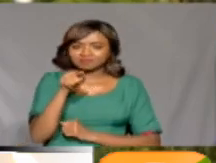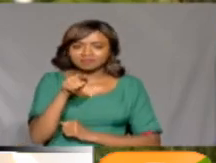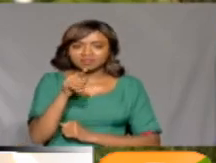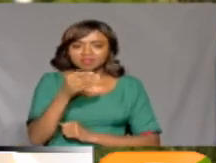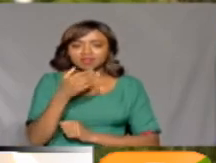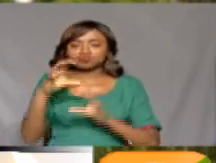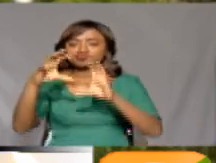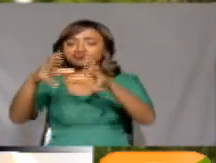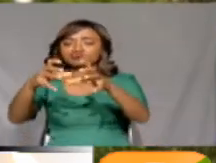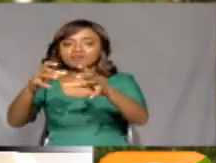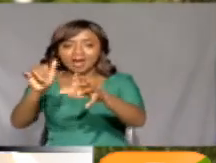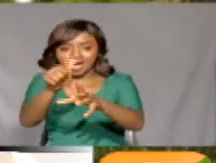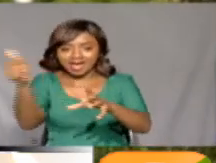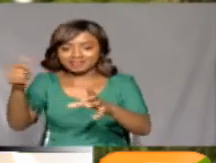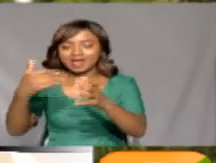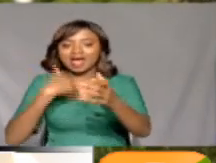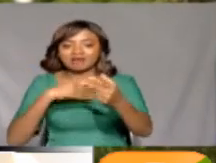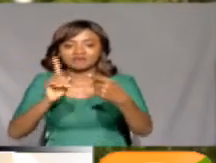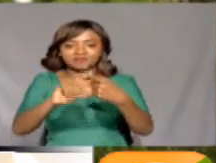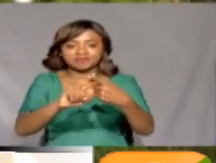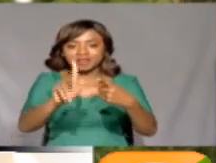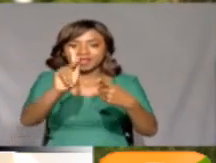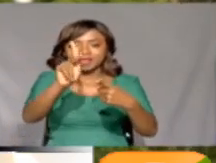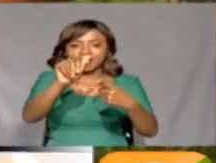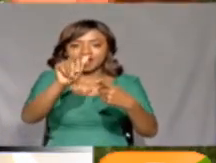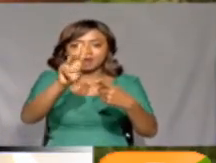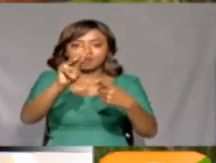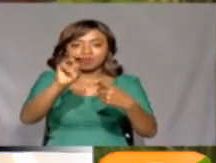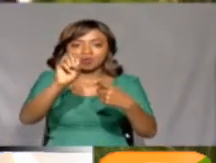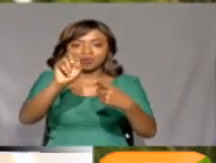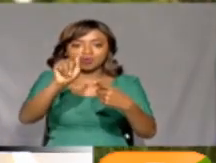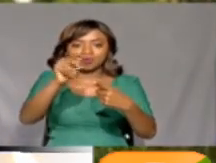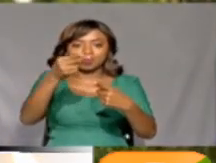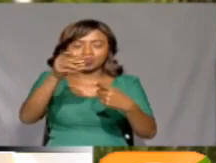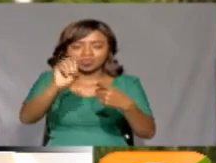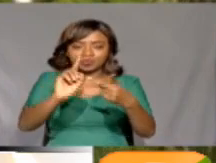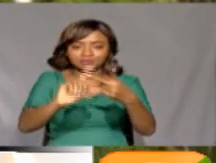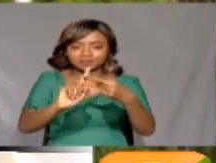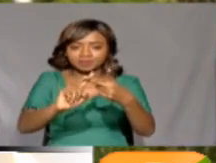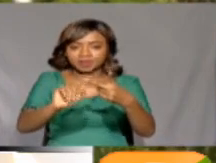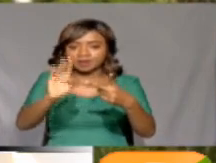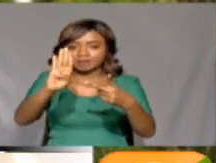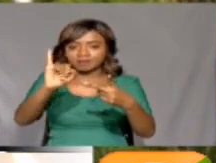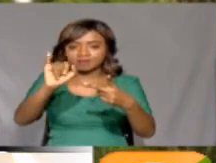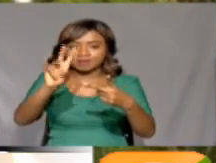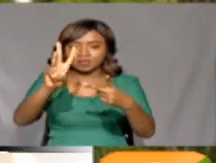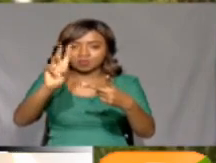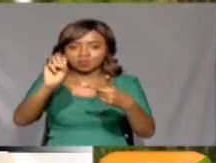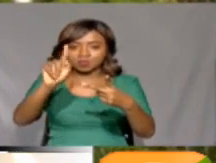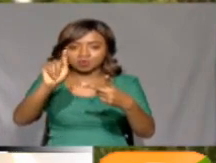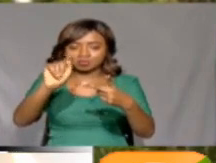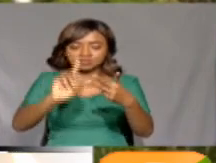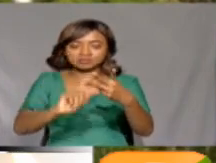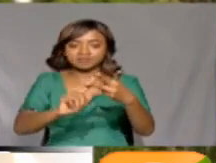Kamotho, Biwot, and Saitoti. That was the Kabisa axis. They were uncomfortable with the merger.